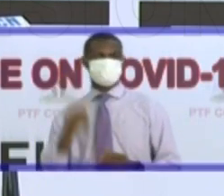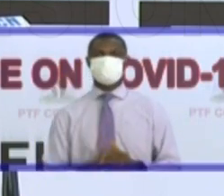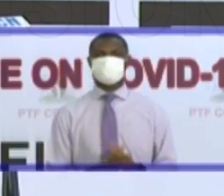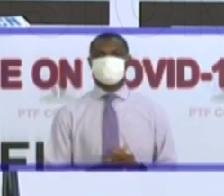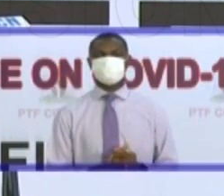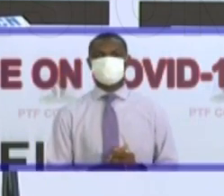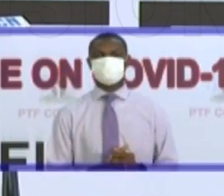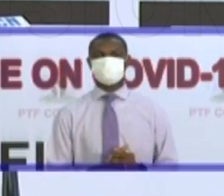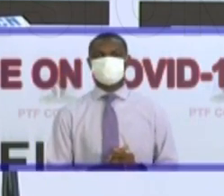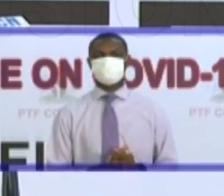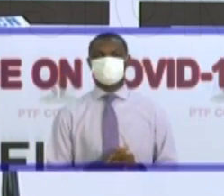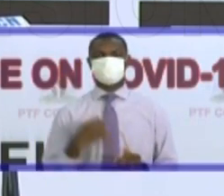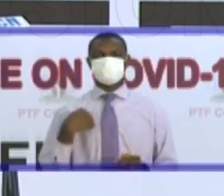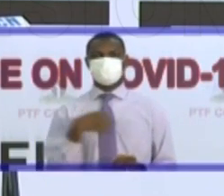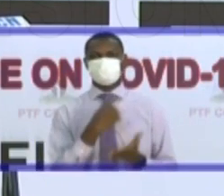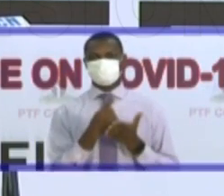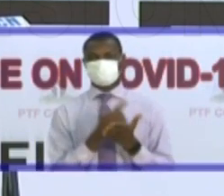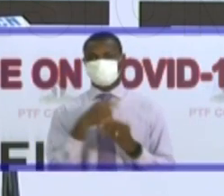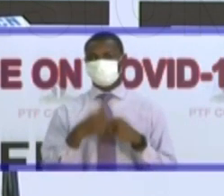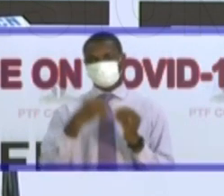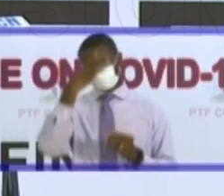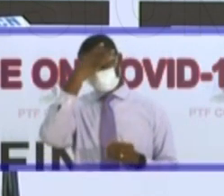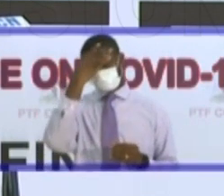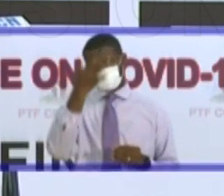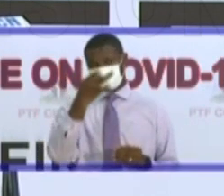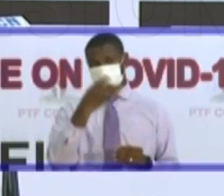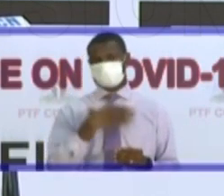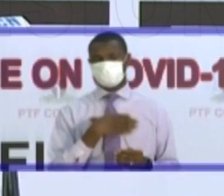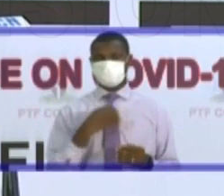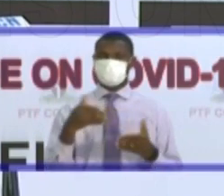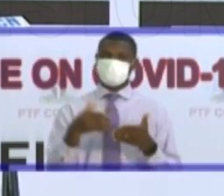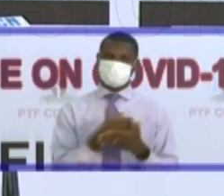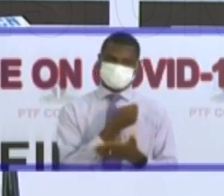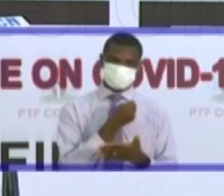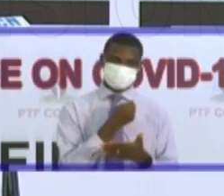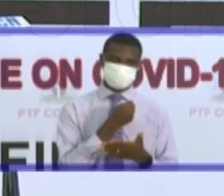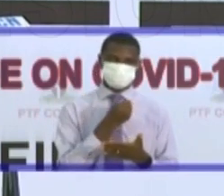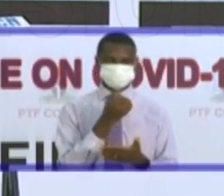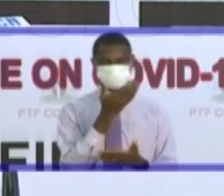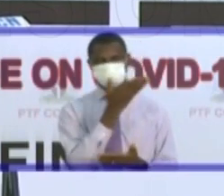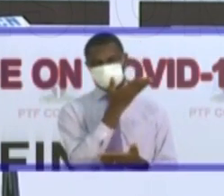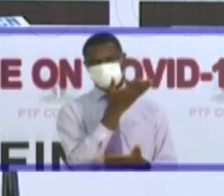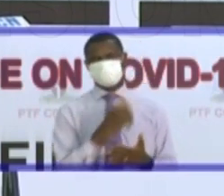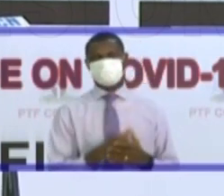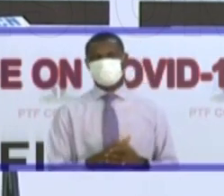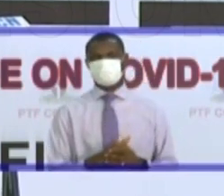With regard to Kano and the news around there,